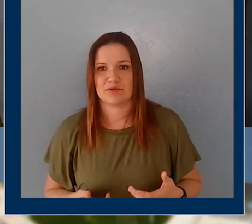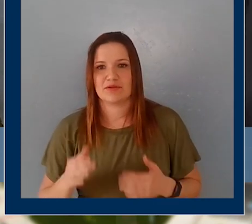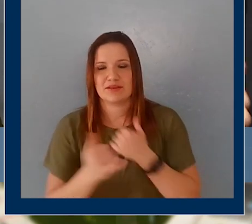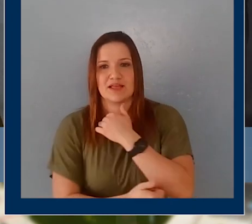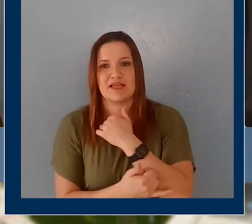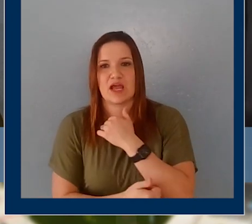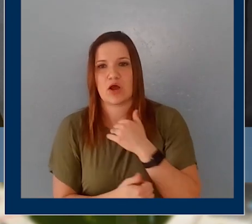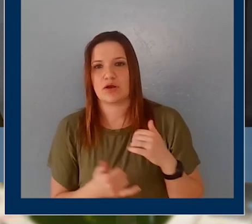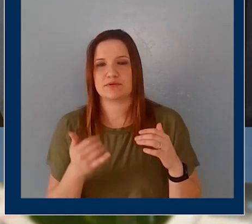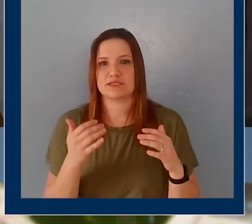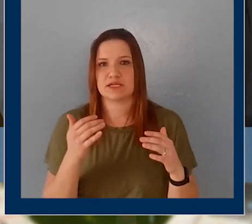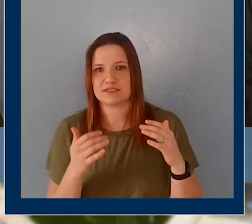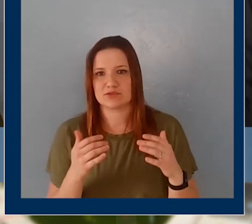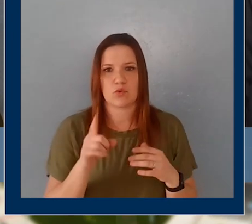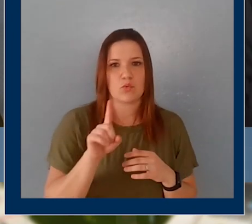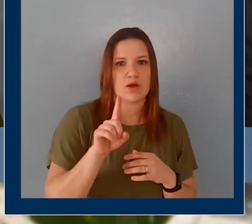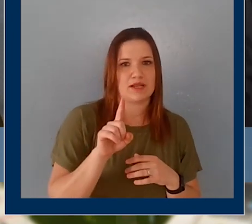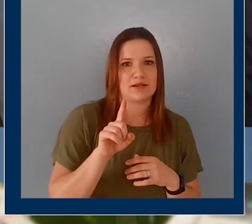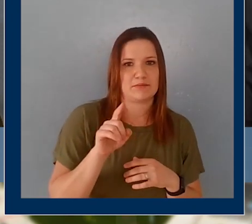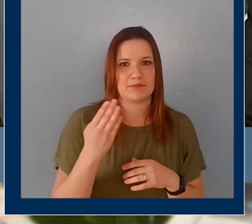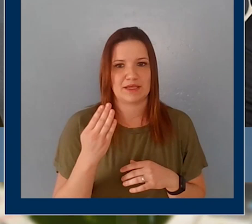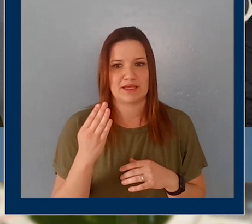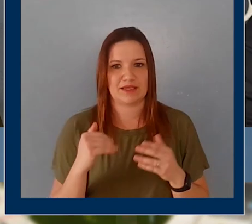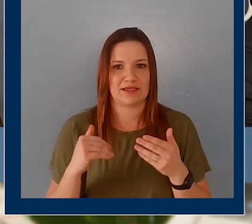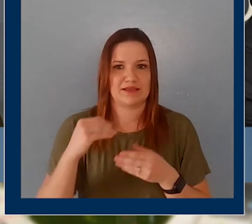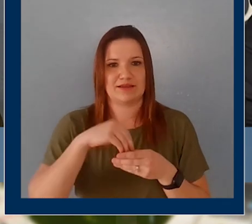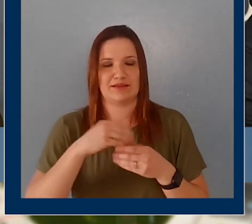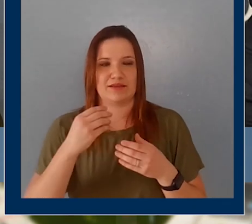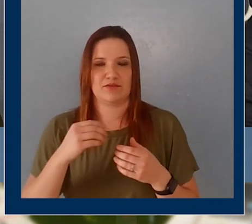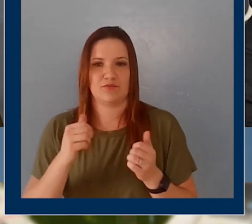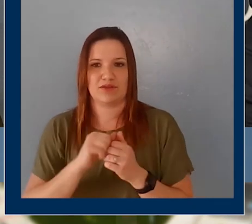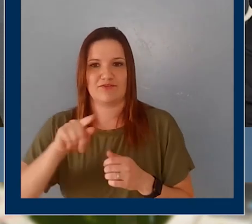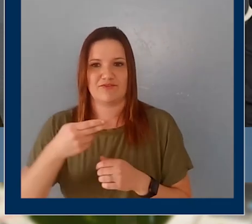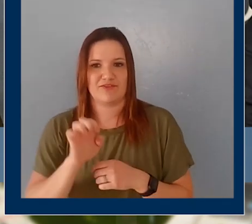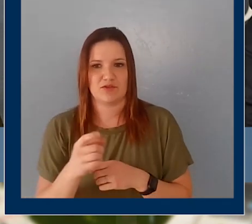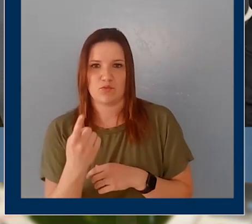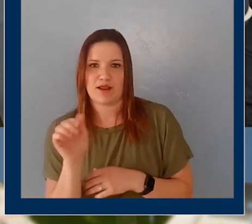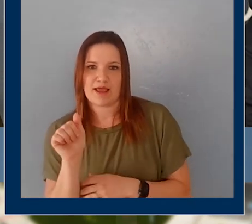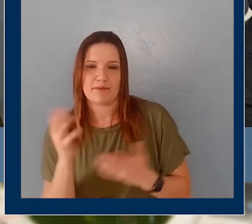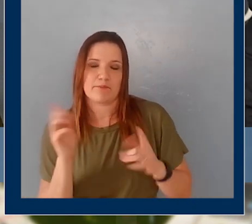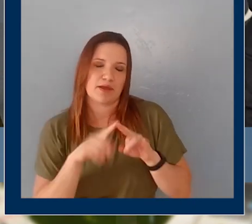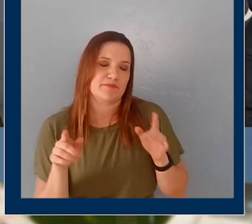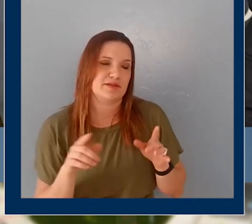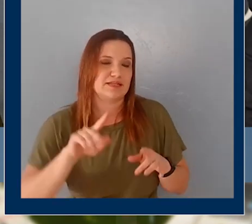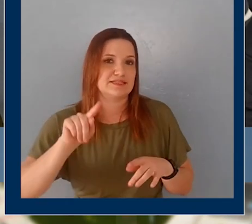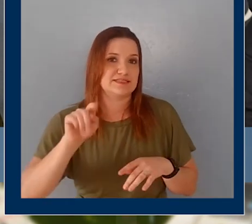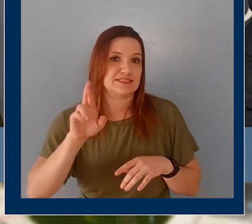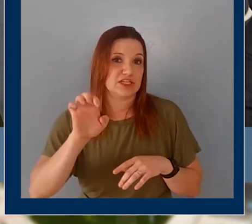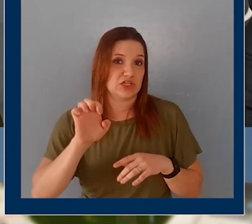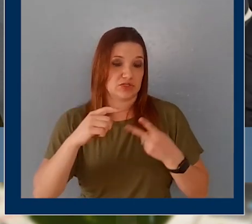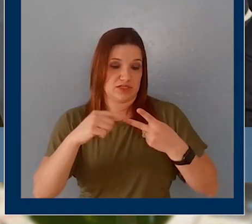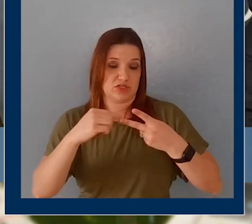there, along with the phase 1A. But tier 2 of 1B is now age